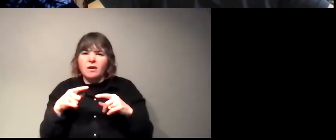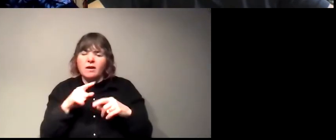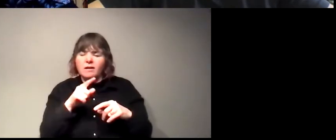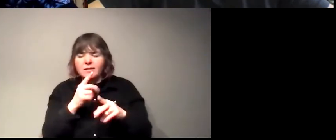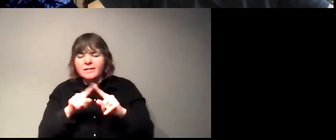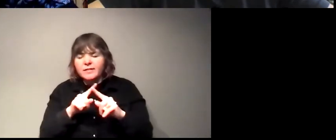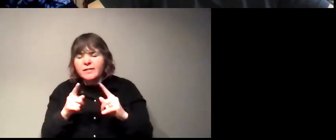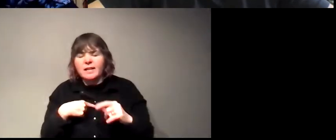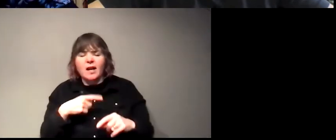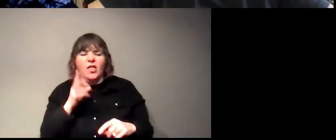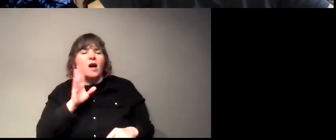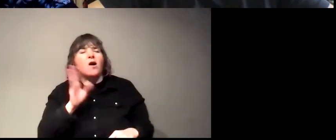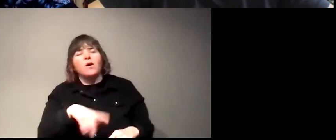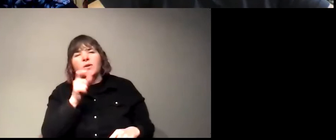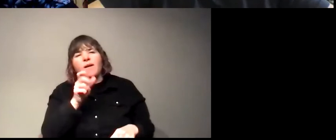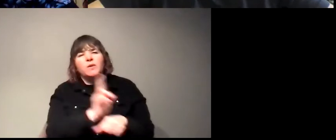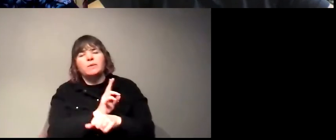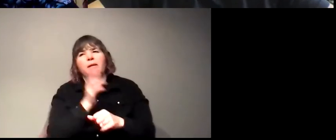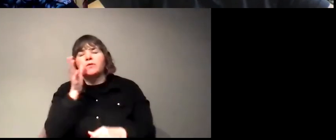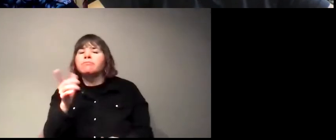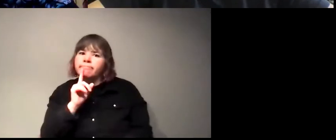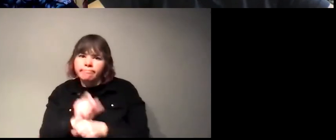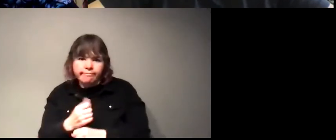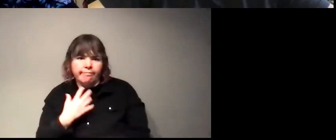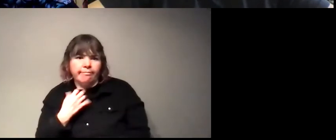stuff that I never thought was going to be valuable. So it's important.